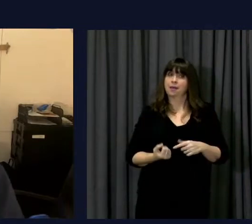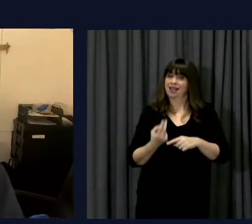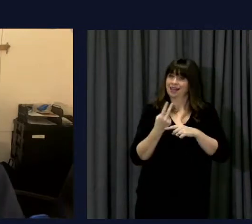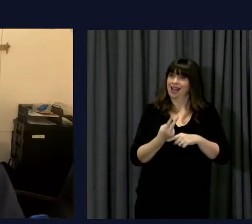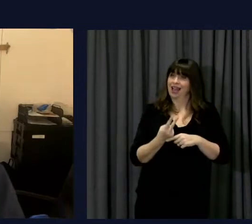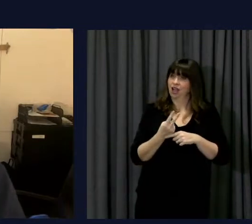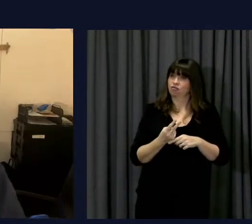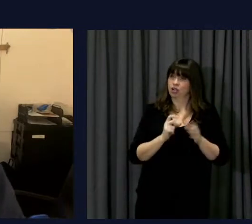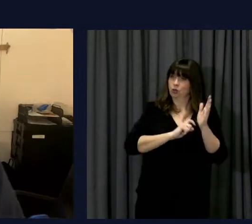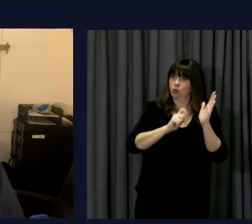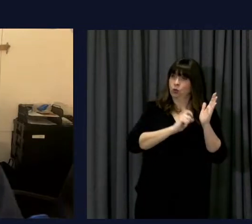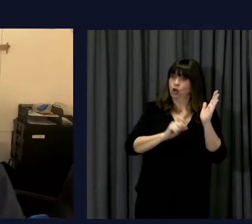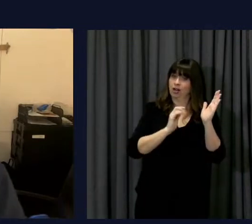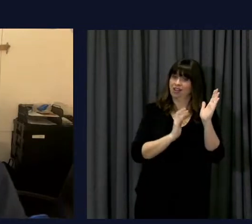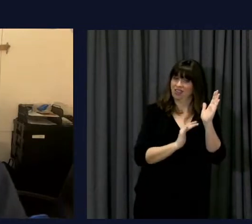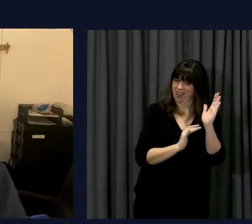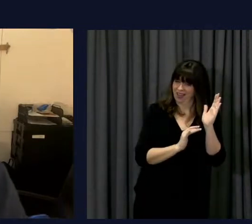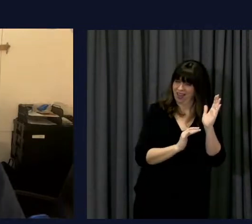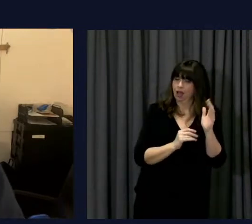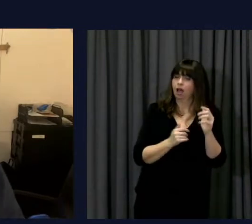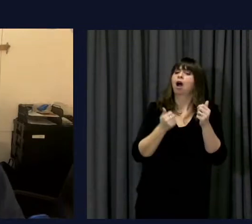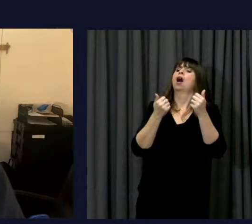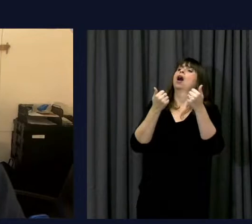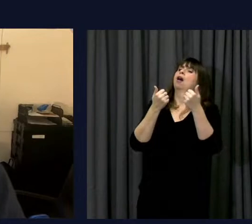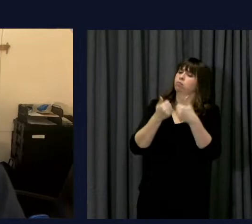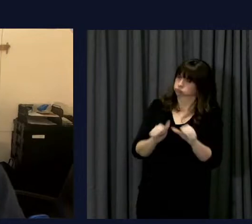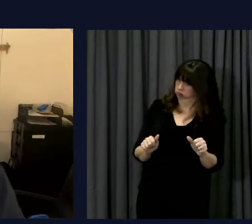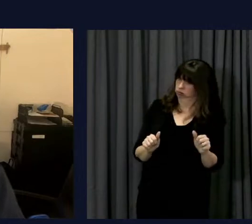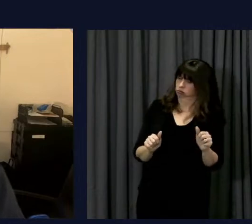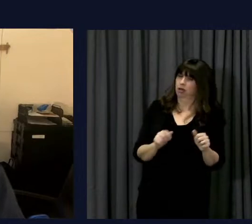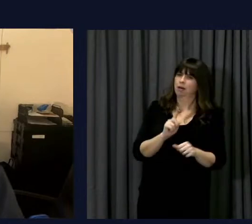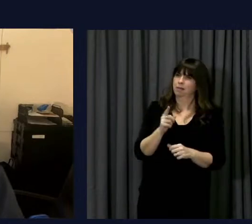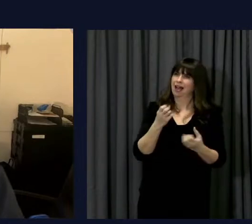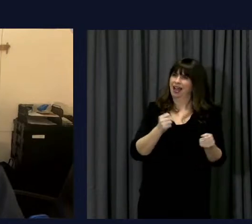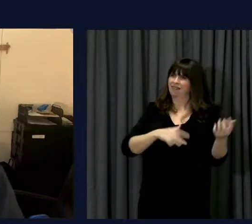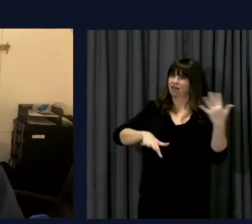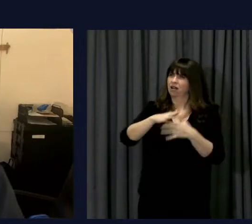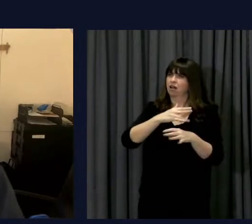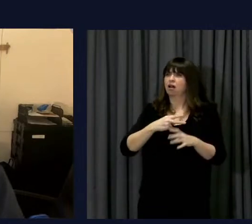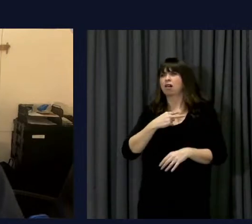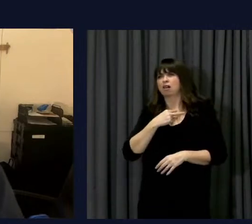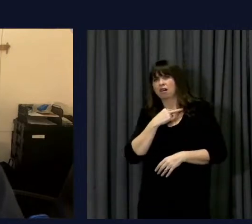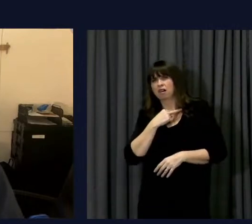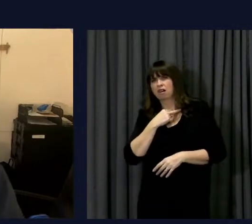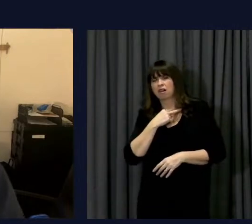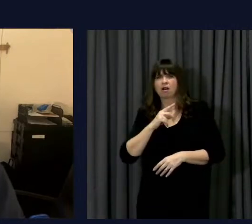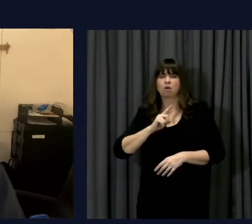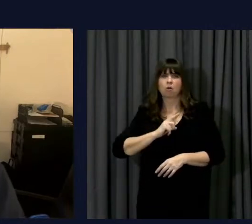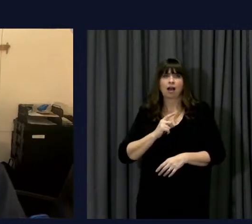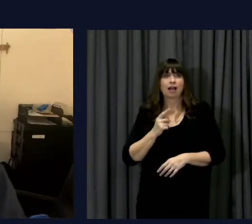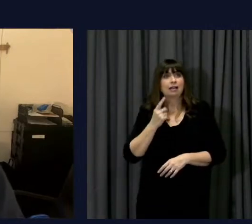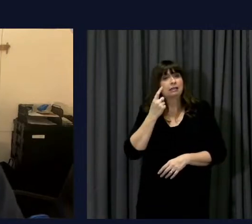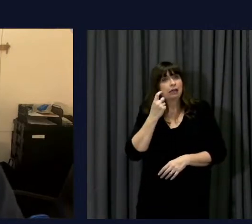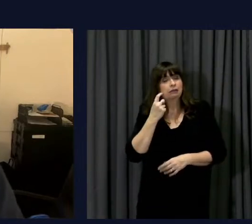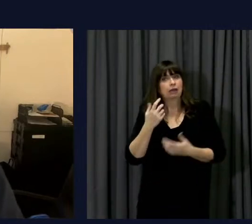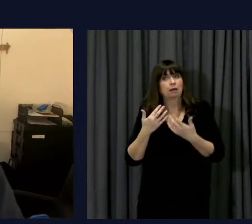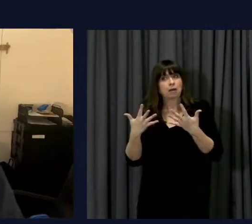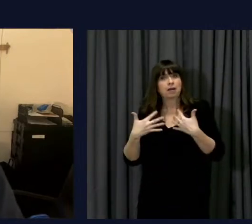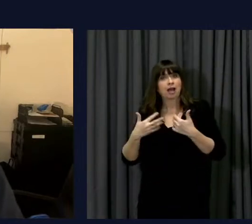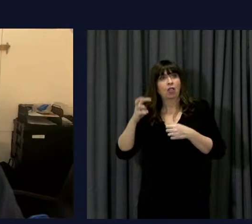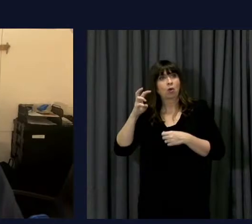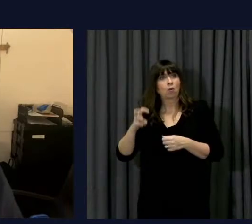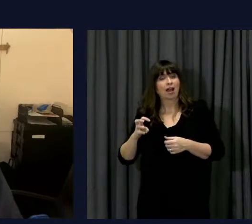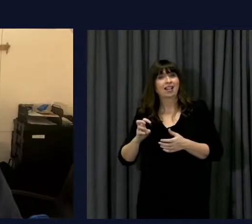Updating, of course, must take a little time. But there's disappointment setting in because even as late as yesterday, Public Health Wales